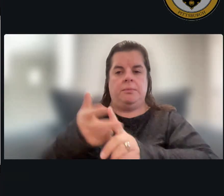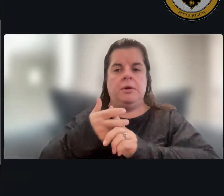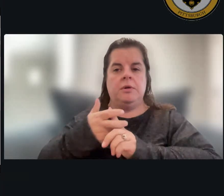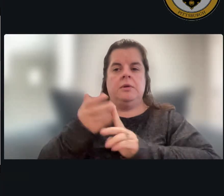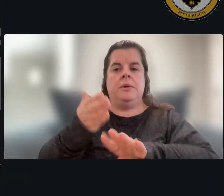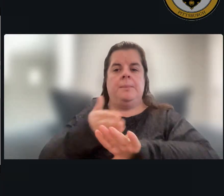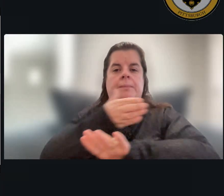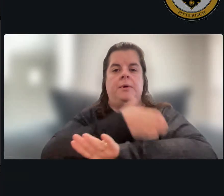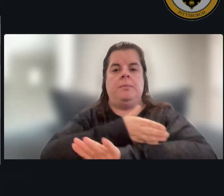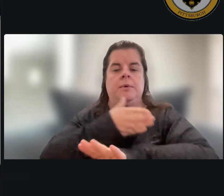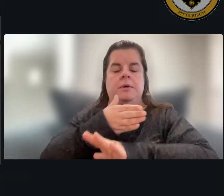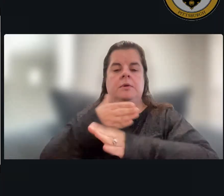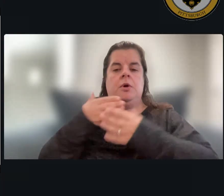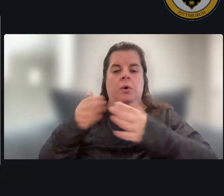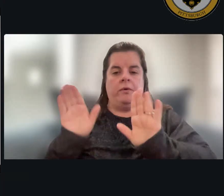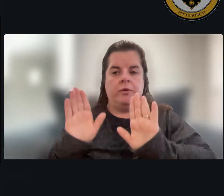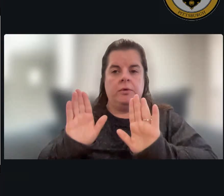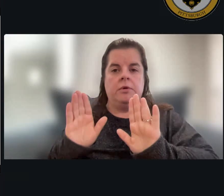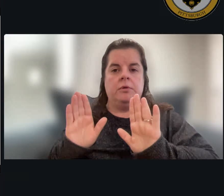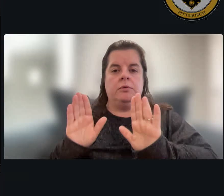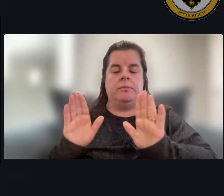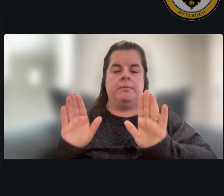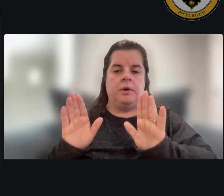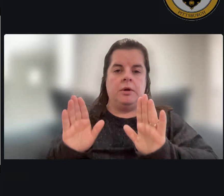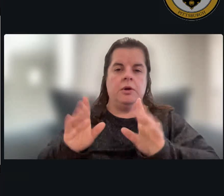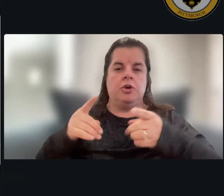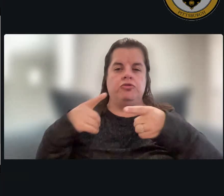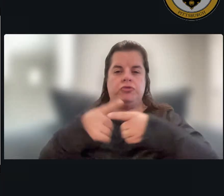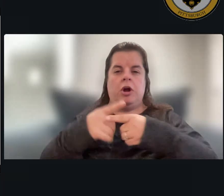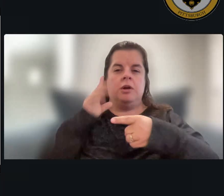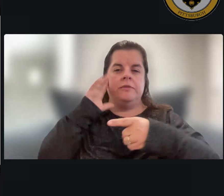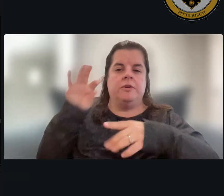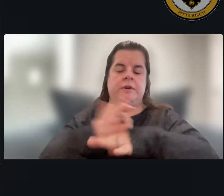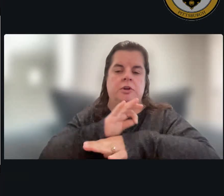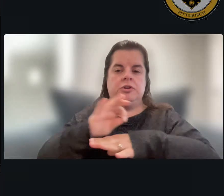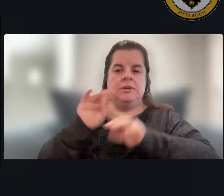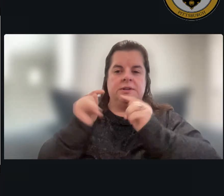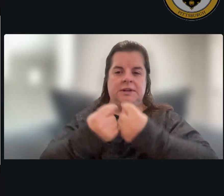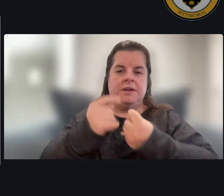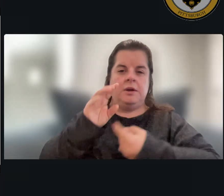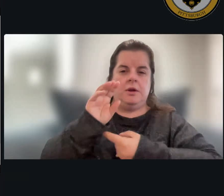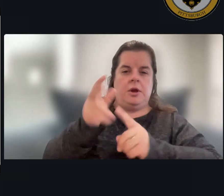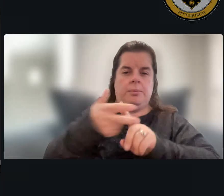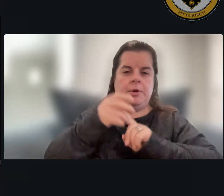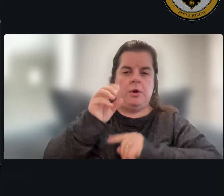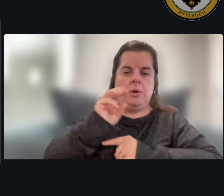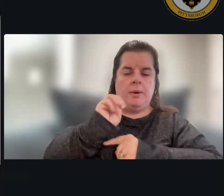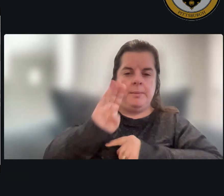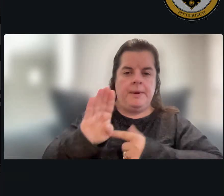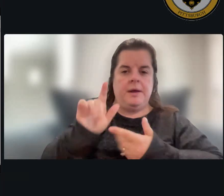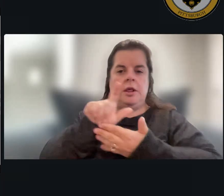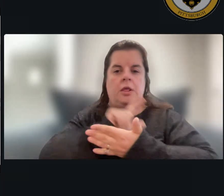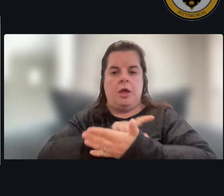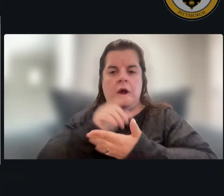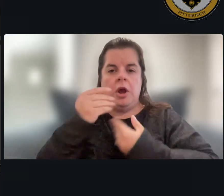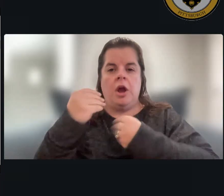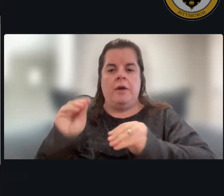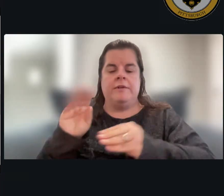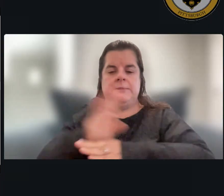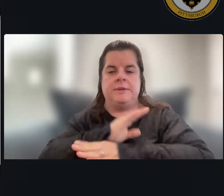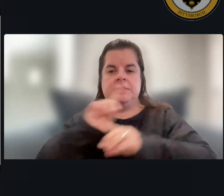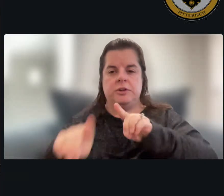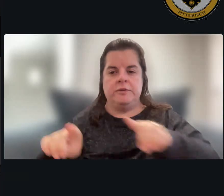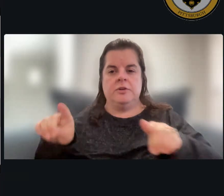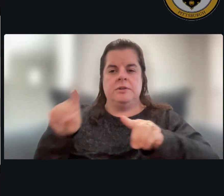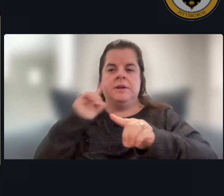overview. This is a cross-functional team represented from procurement, OMB, law, Office of Business Diversity, Office of Equal Protection, the Mayor's Office,